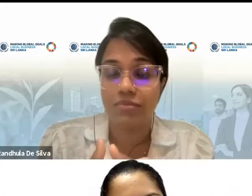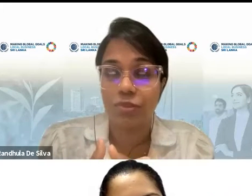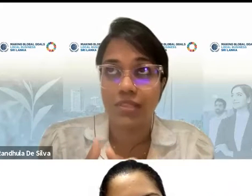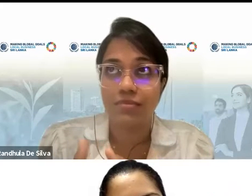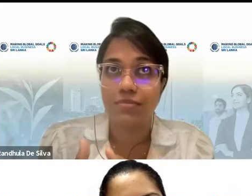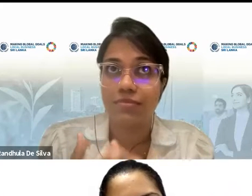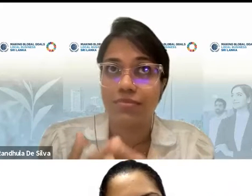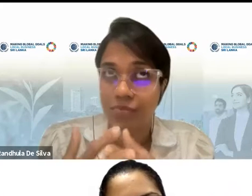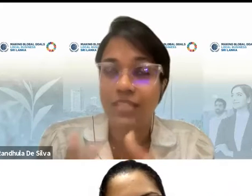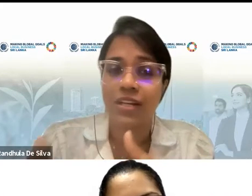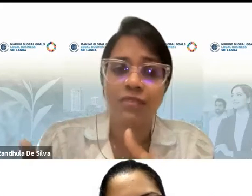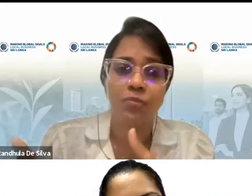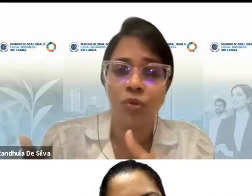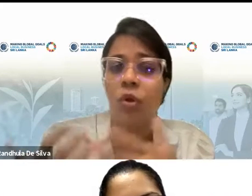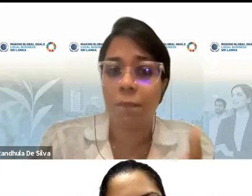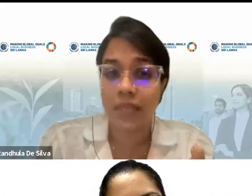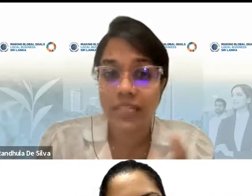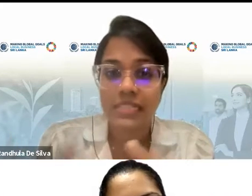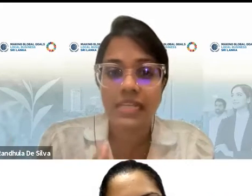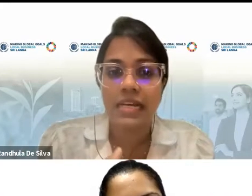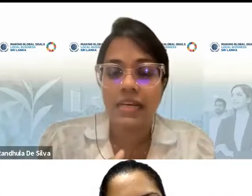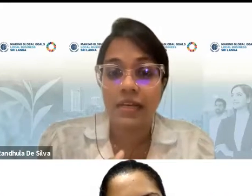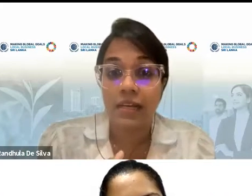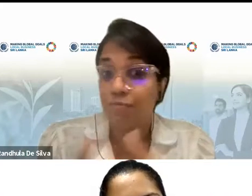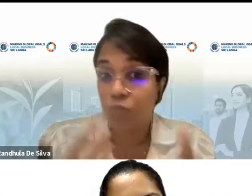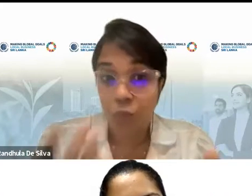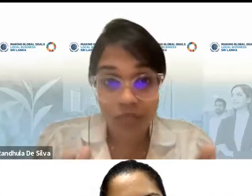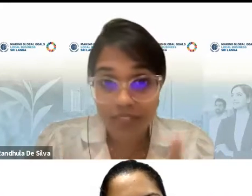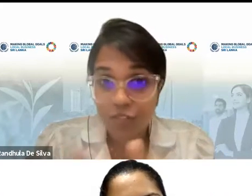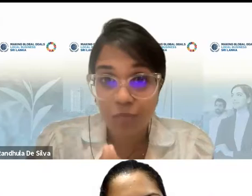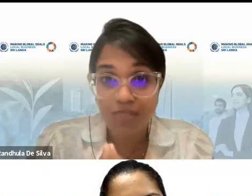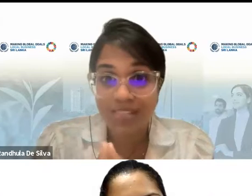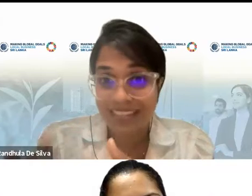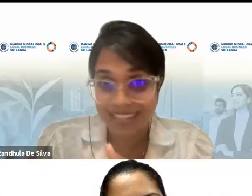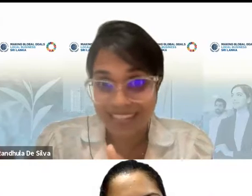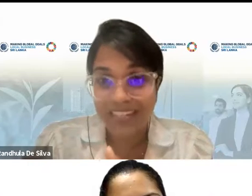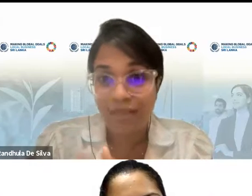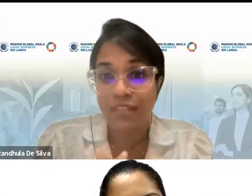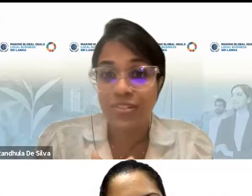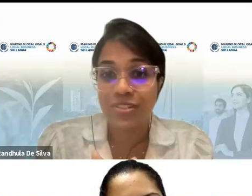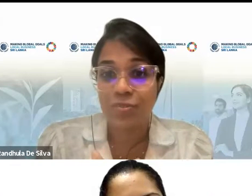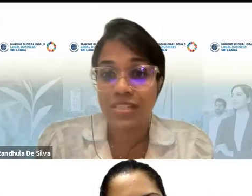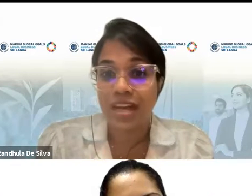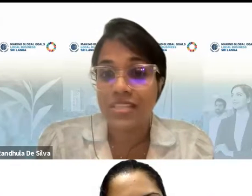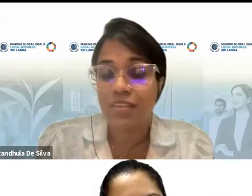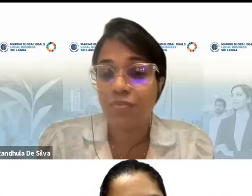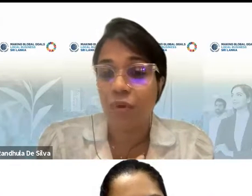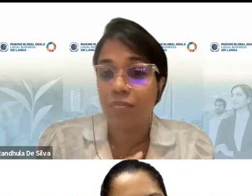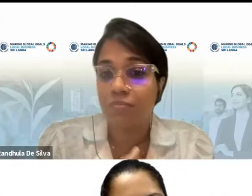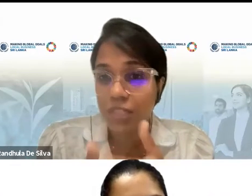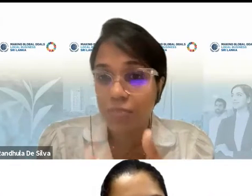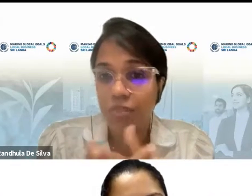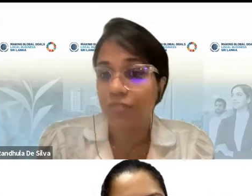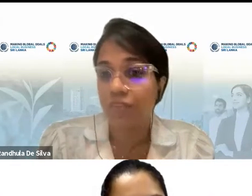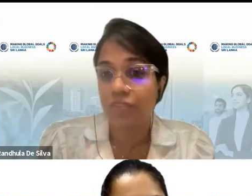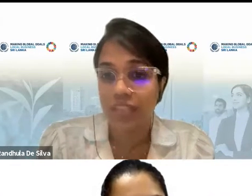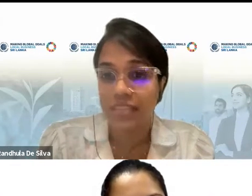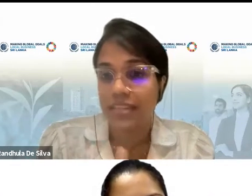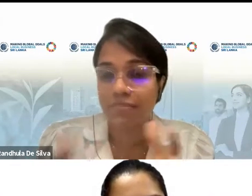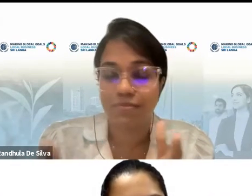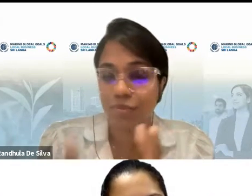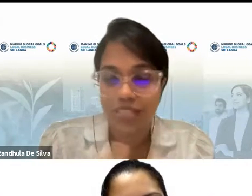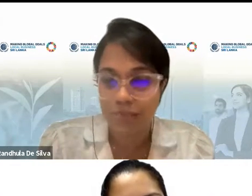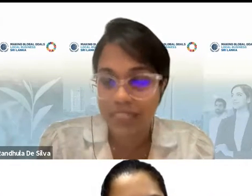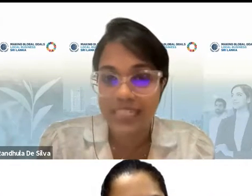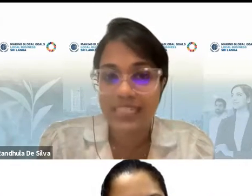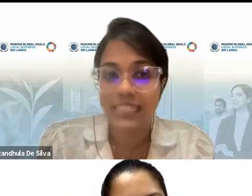growing to be really very more complex. Global consumers, like Selena mentioned, was asking for much more different things